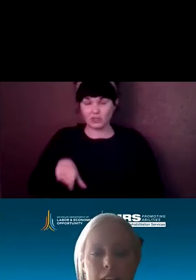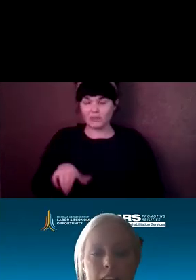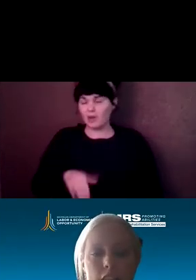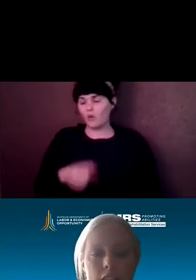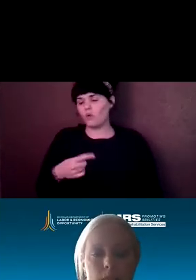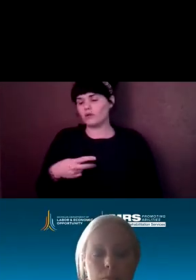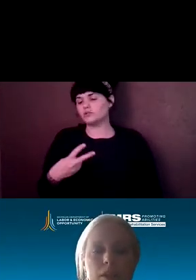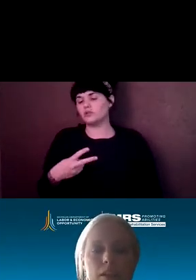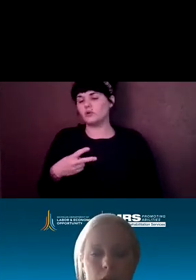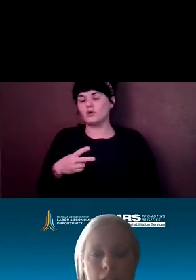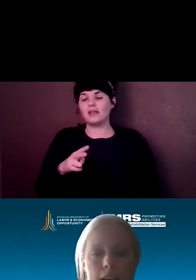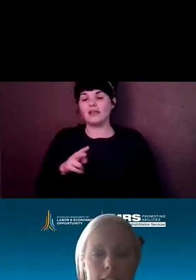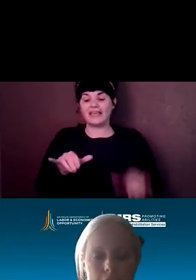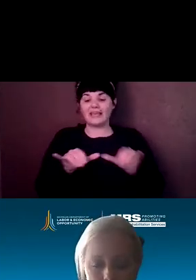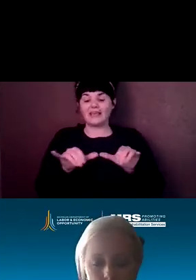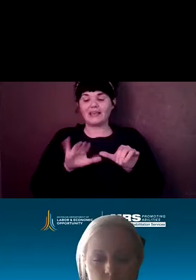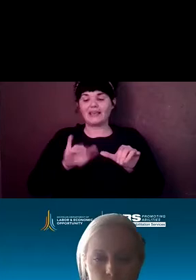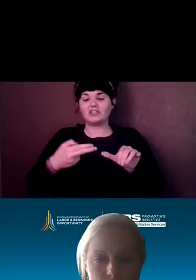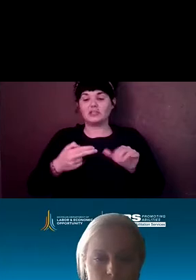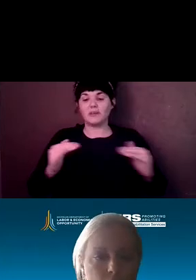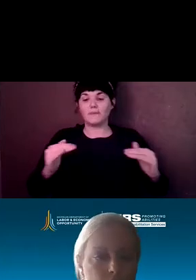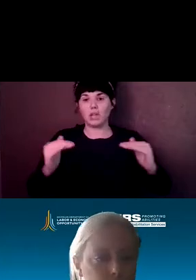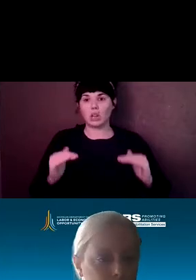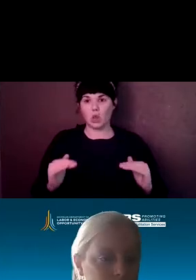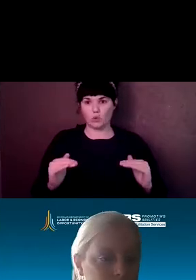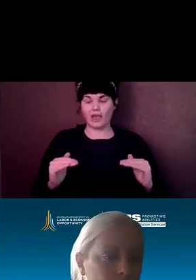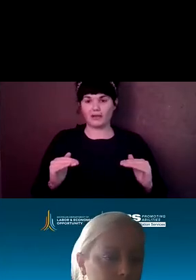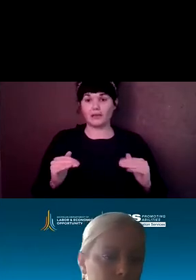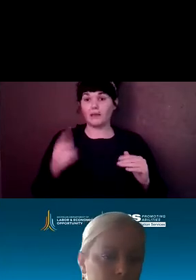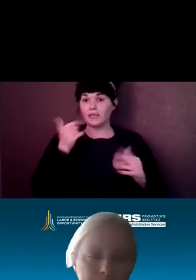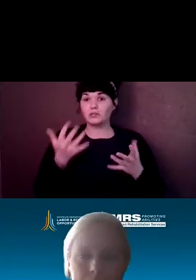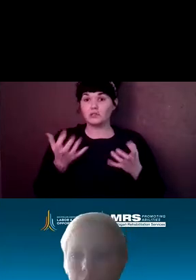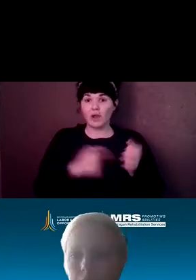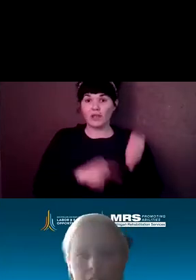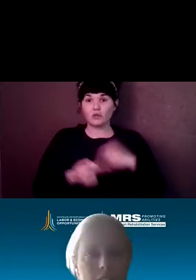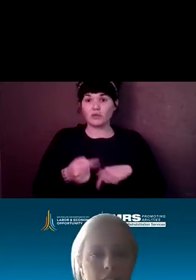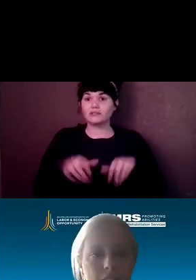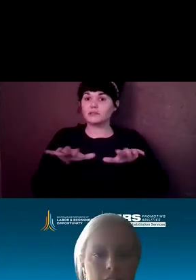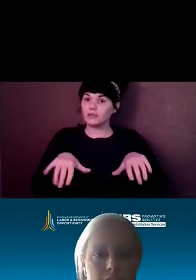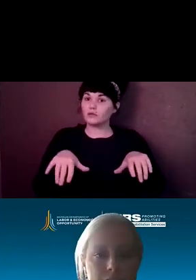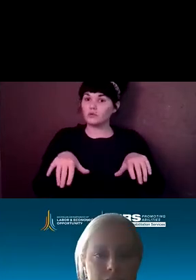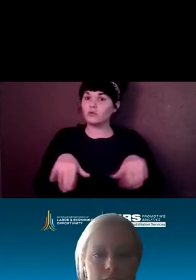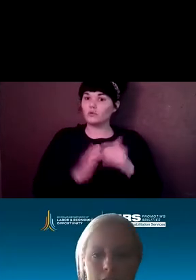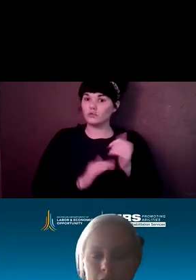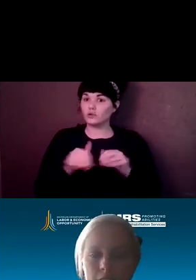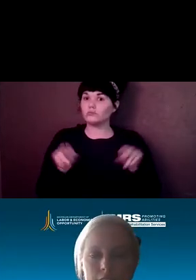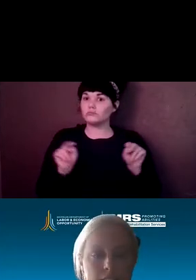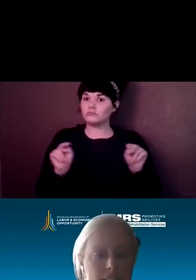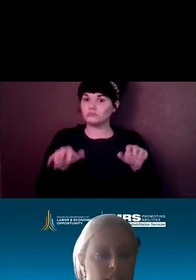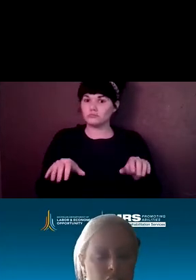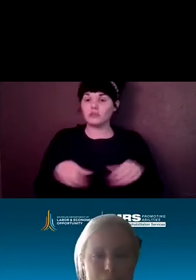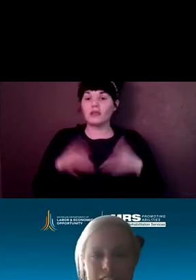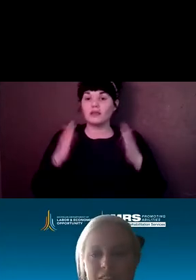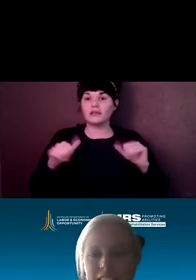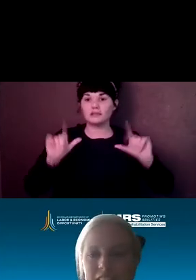2 inches below that, again, so those wrists are neutral as you're typing. Next slide. Let's